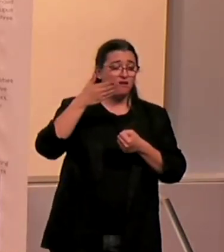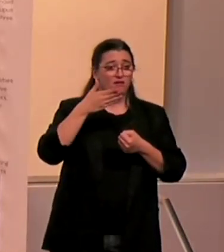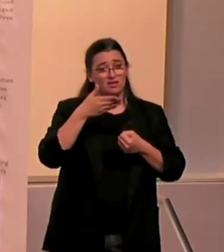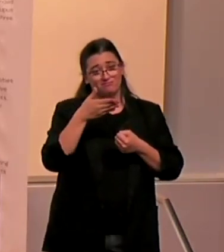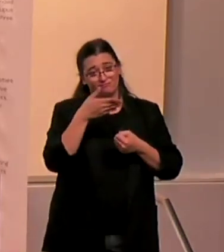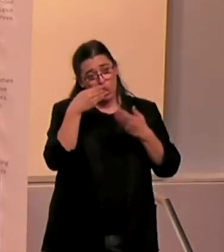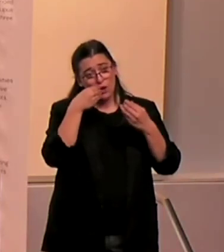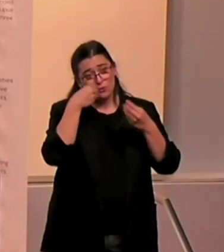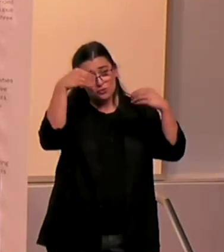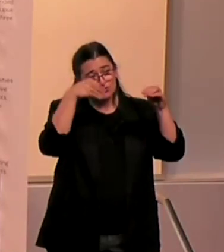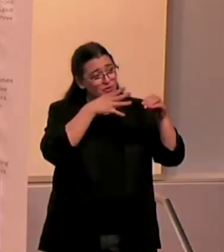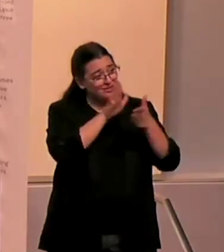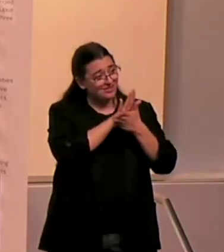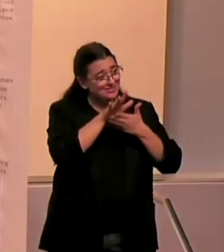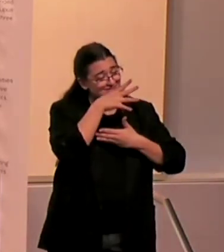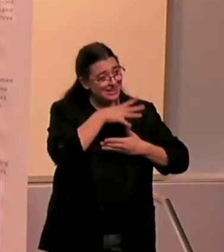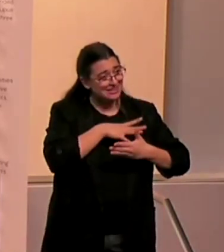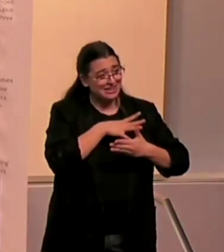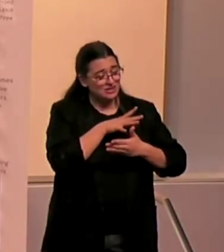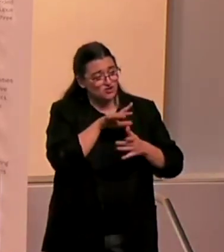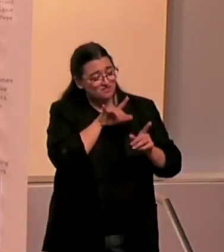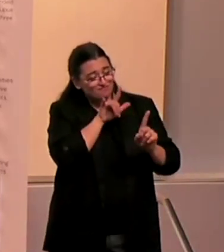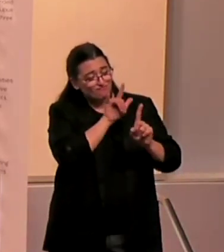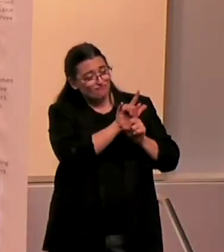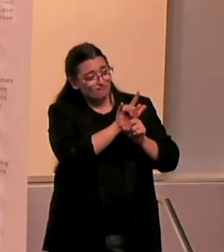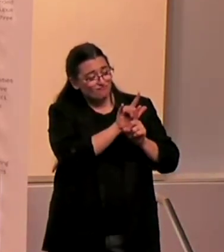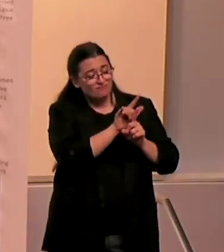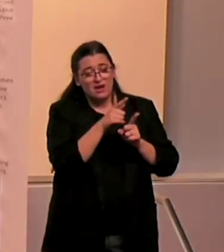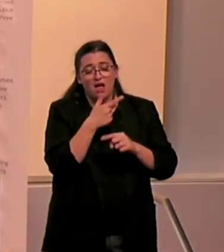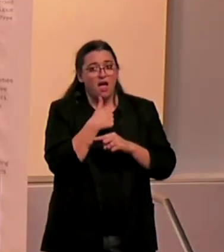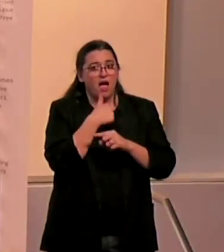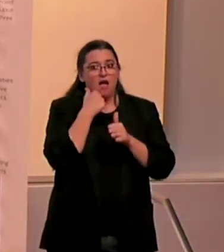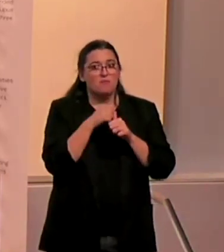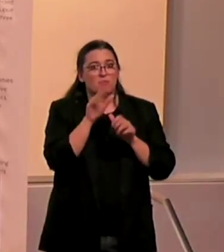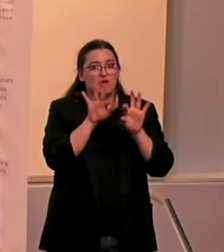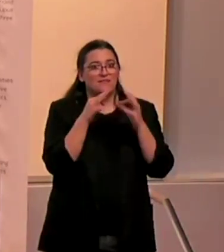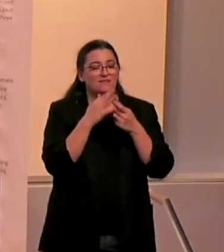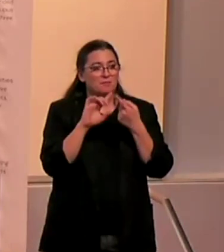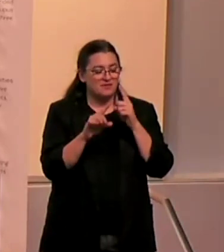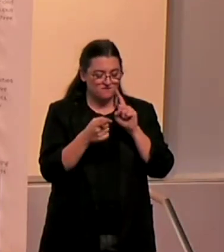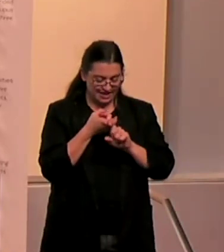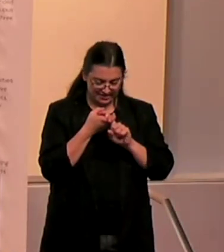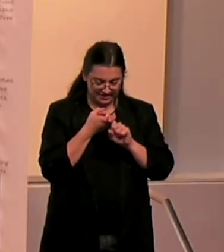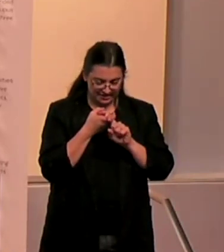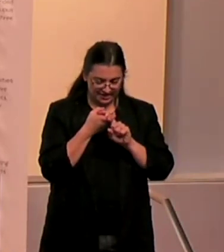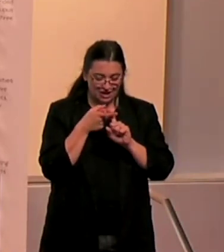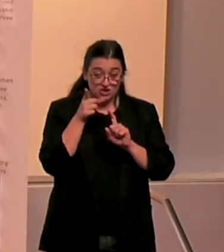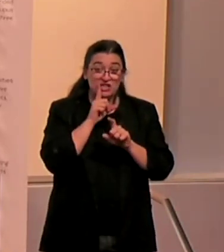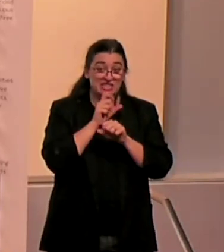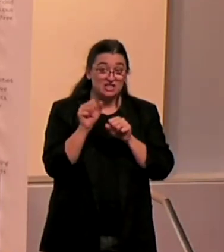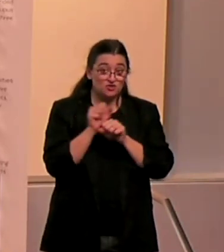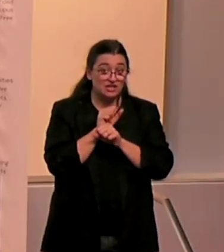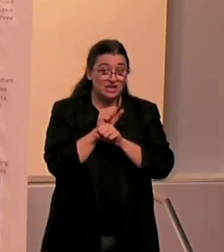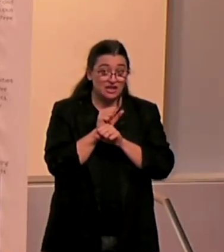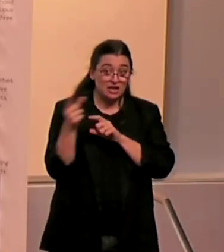is, but at least somebody's there and is understanding. I had a family friend that literally was there